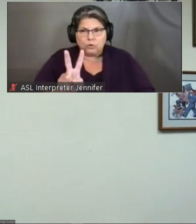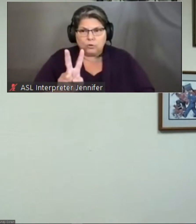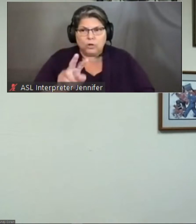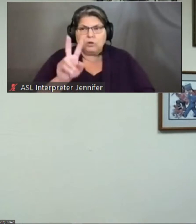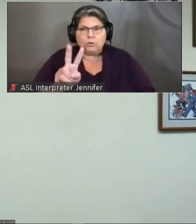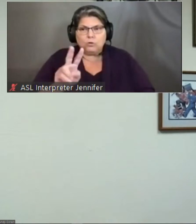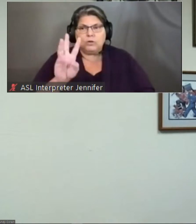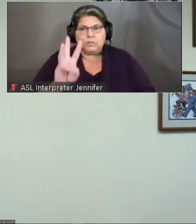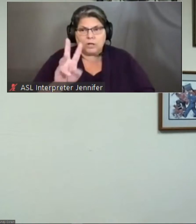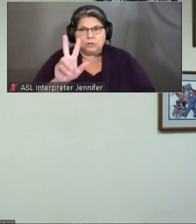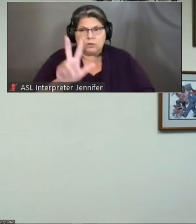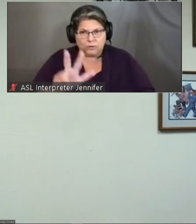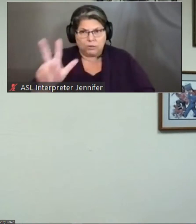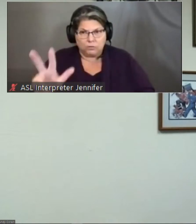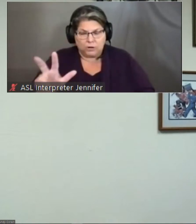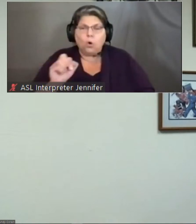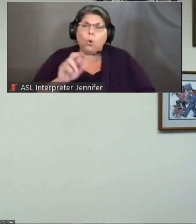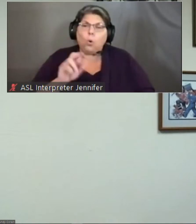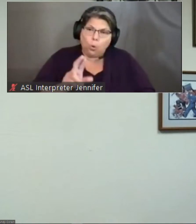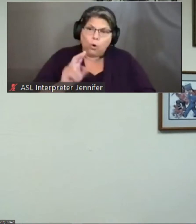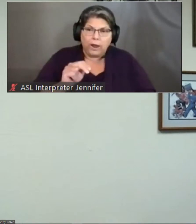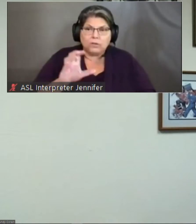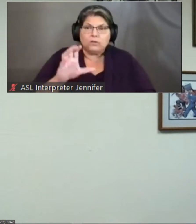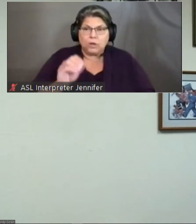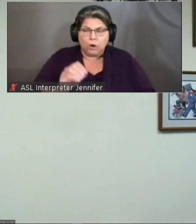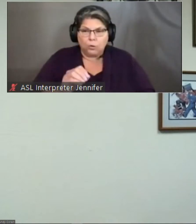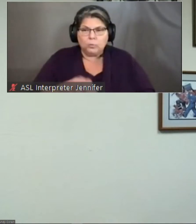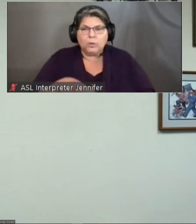707-472-2633 or NCO